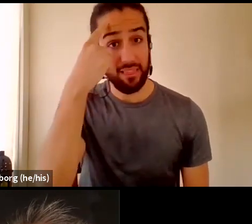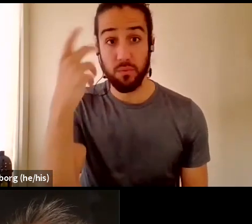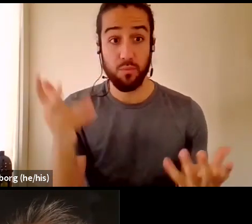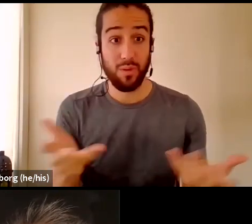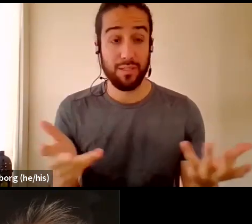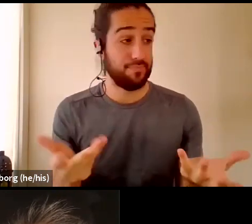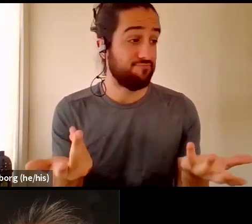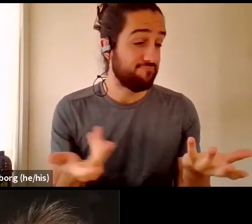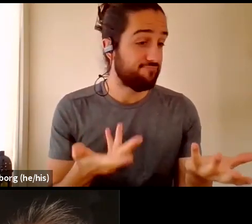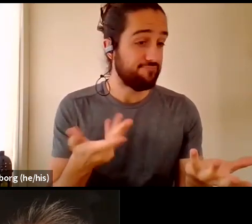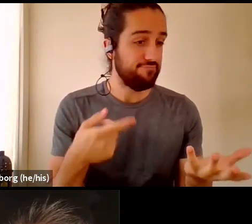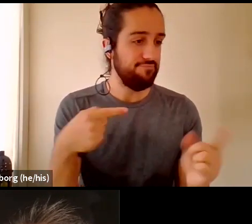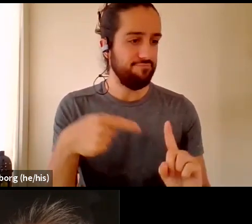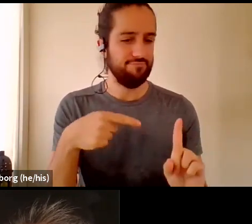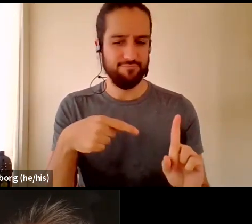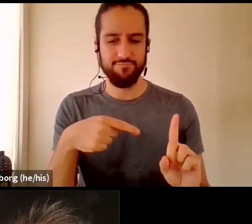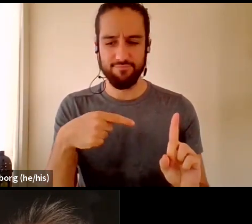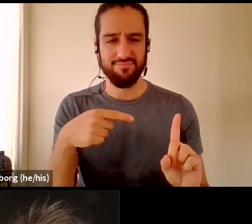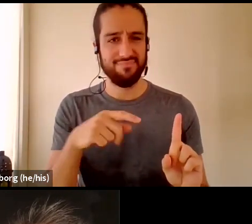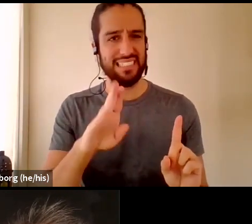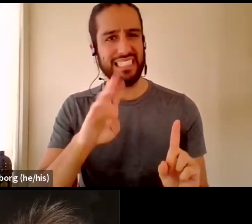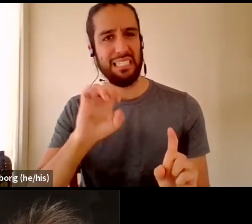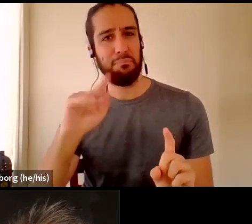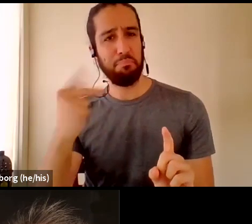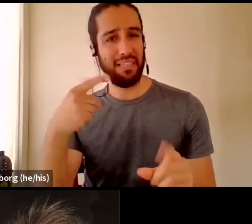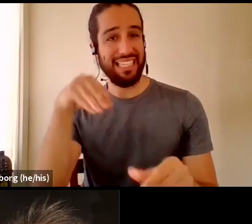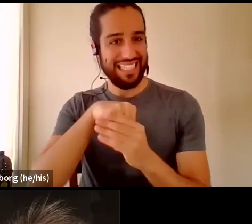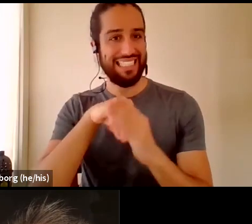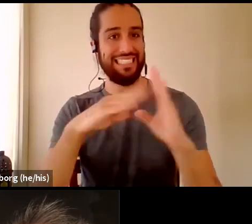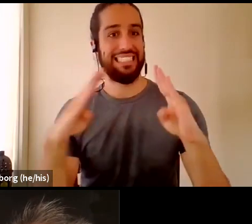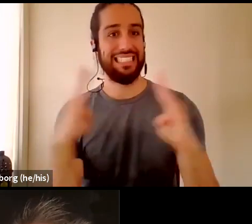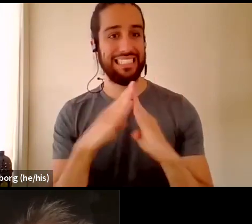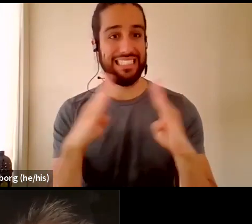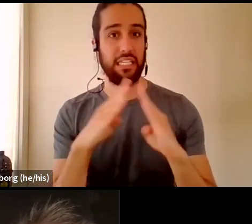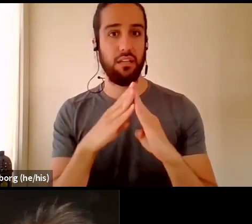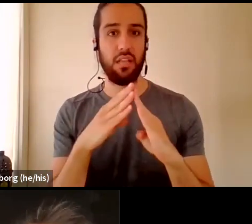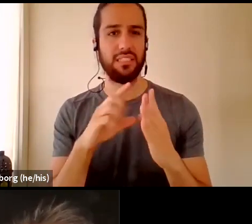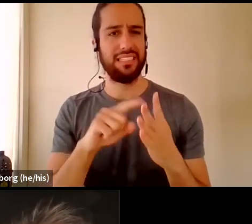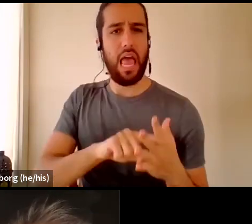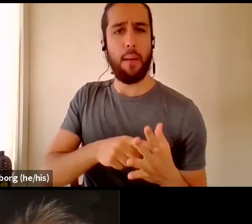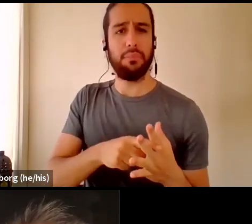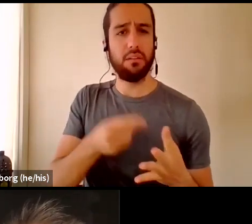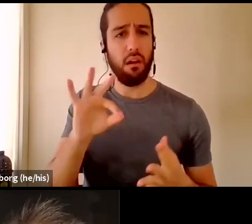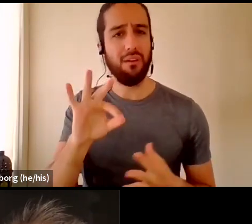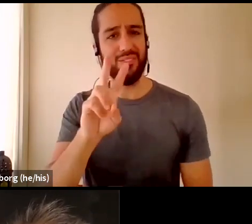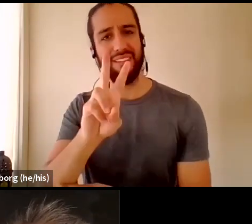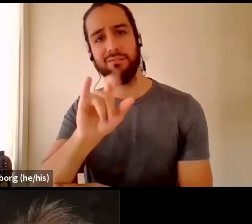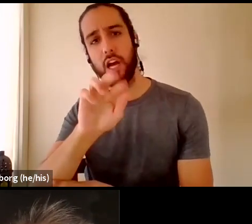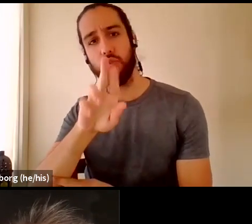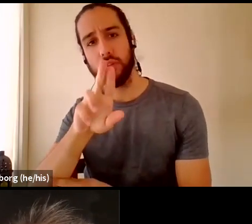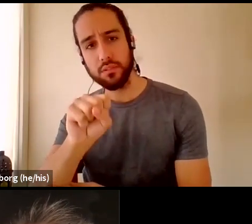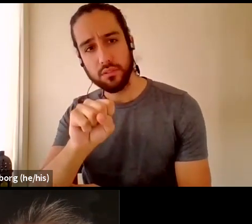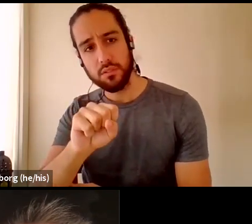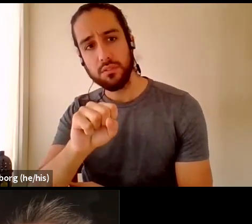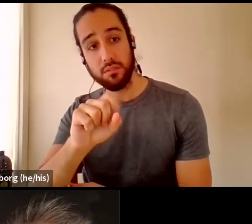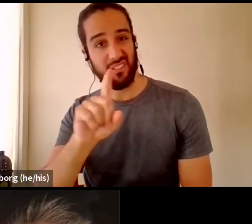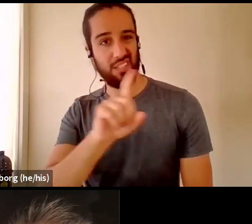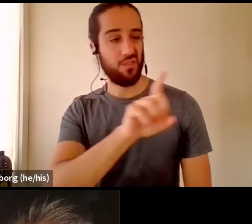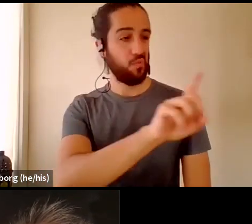you know, it's being in a city that is the epicenter of the virus, the